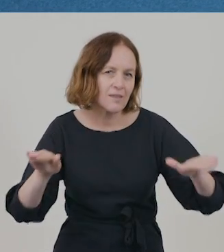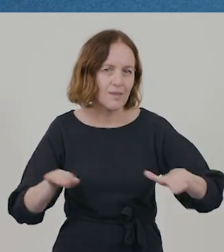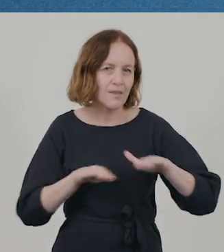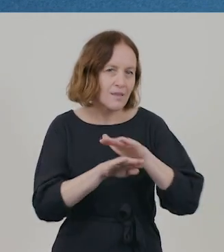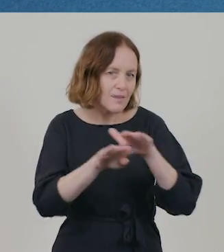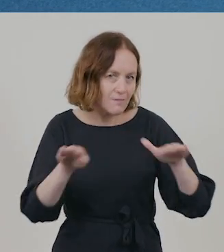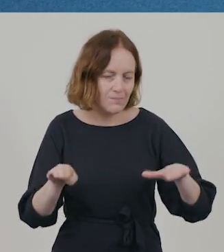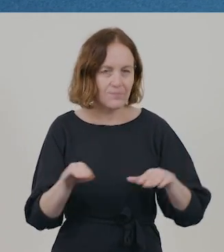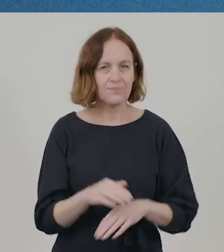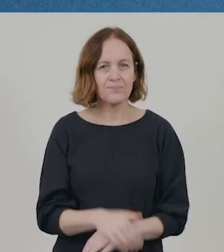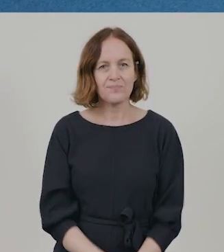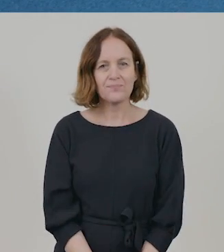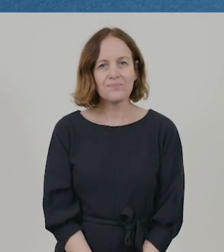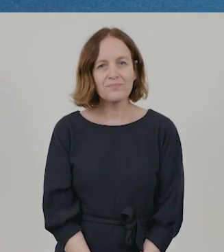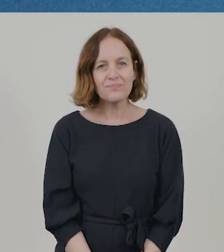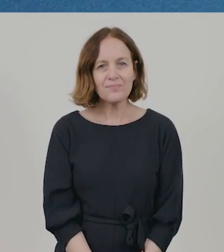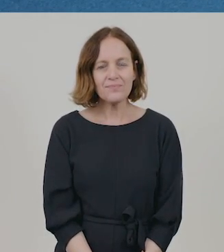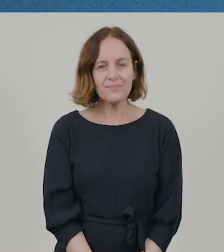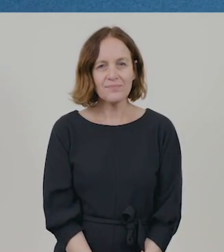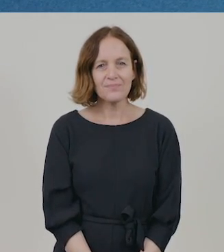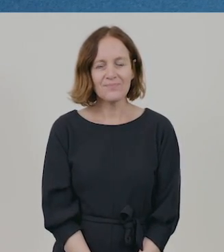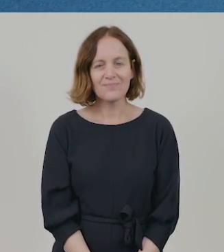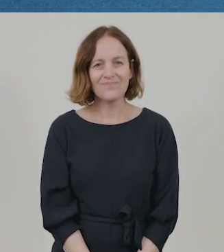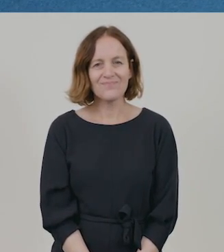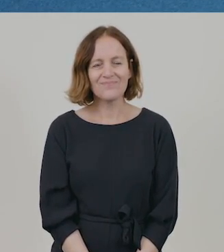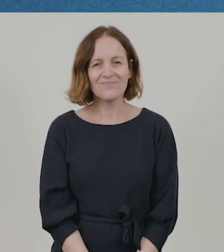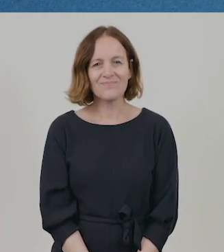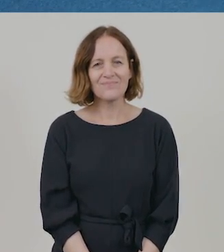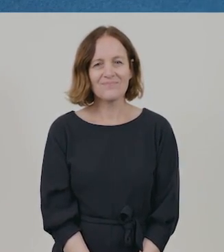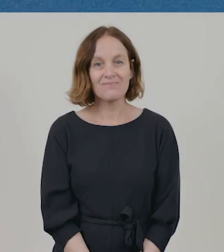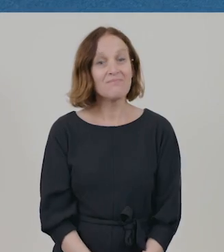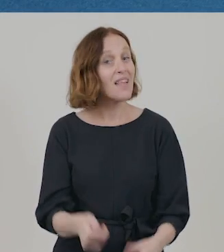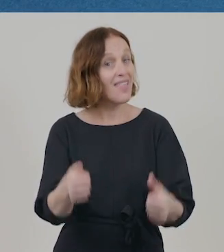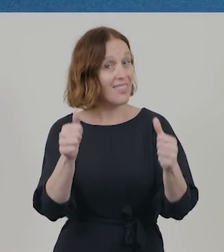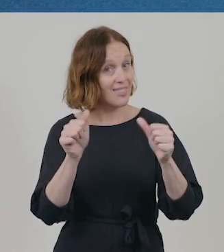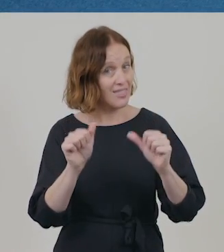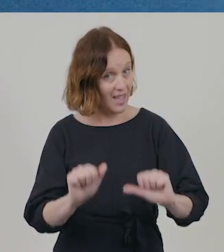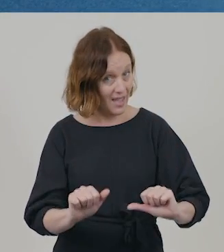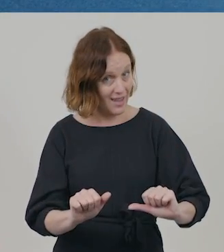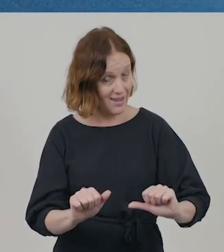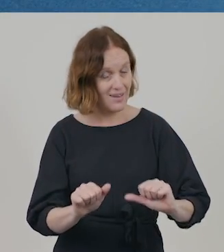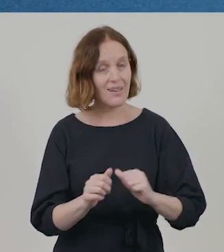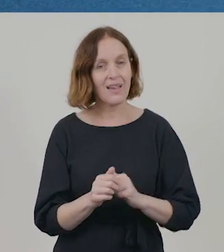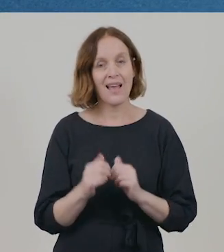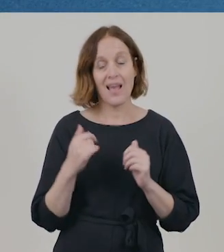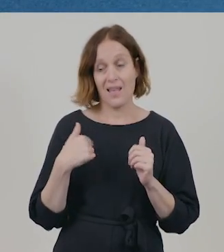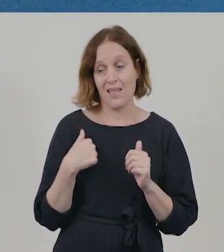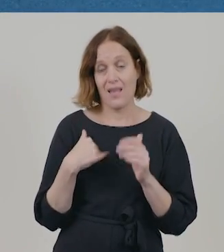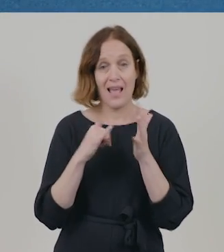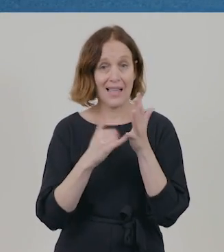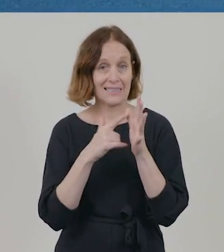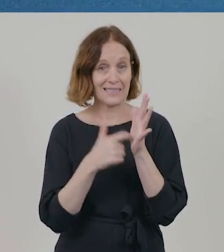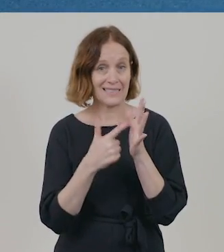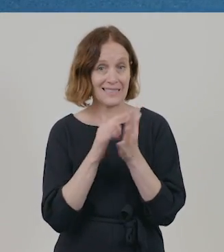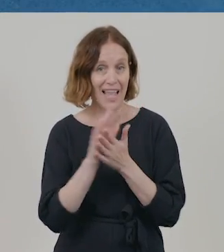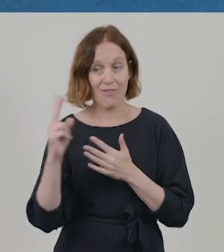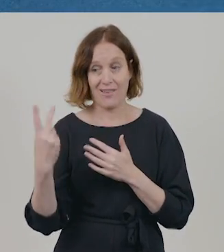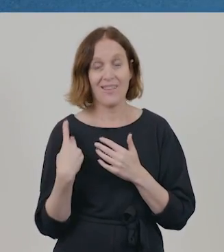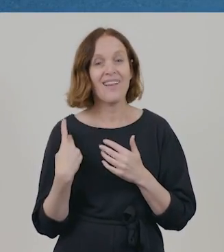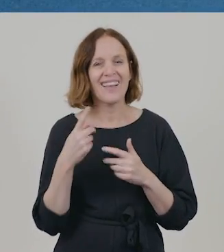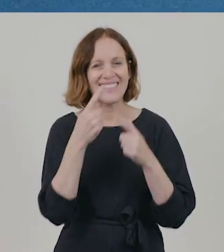sorry. In the story, Rosie did the right thing by saying, I am sorry to her friend